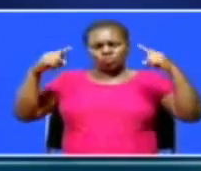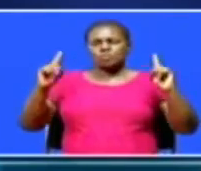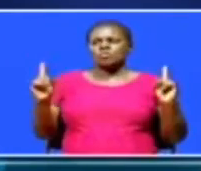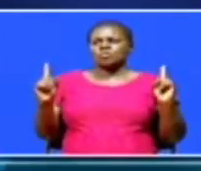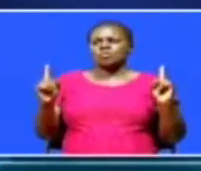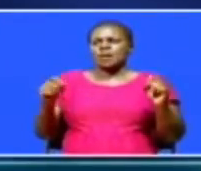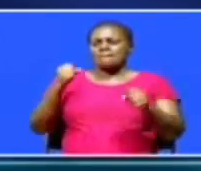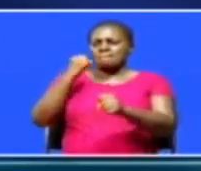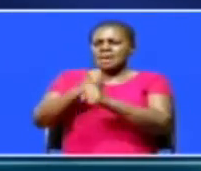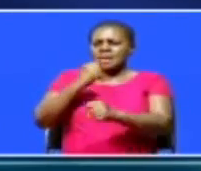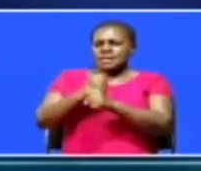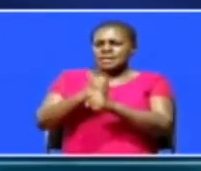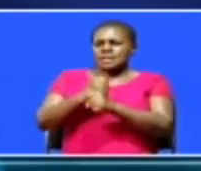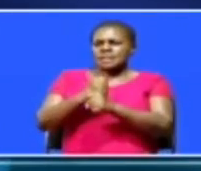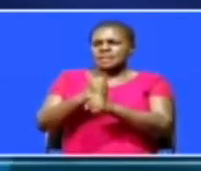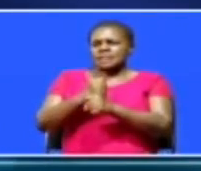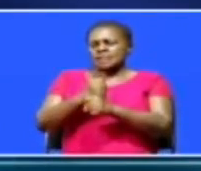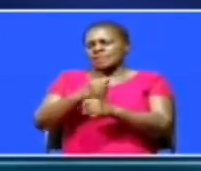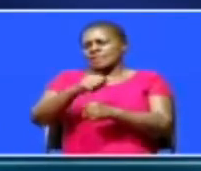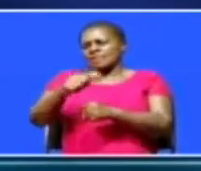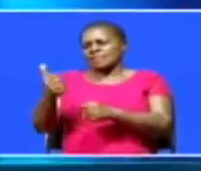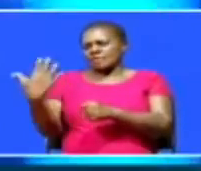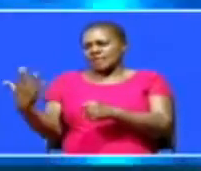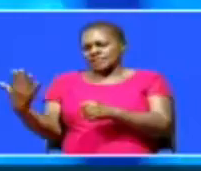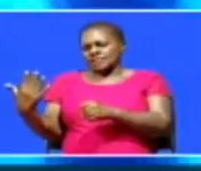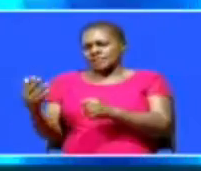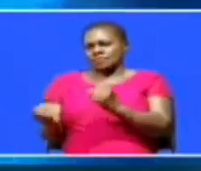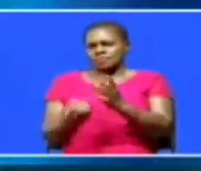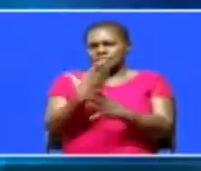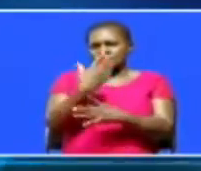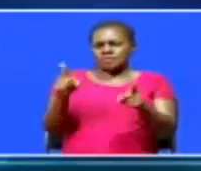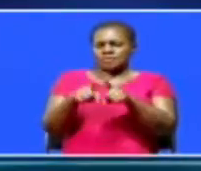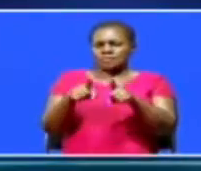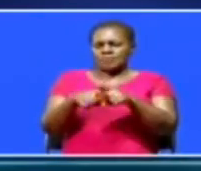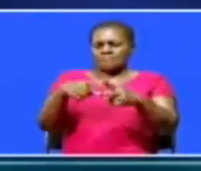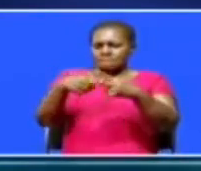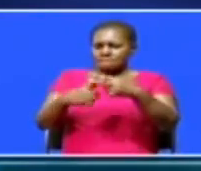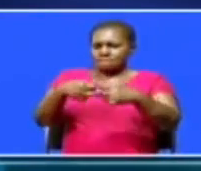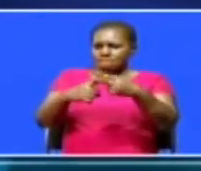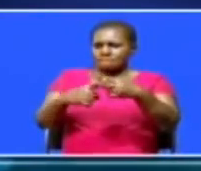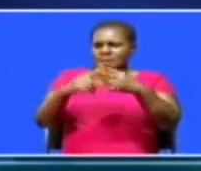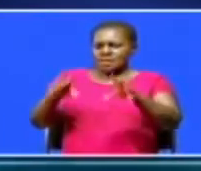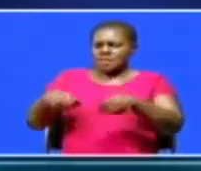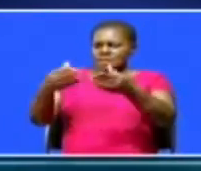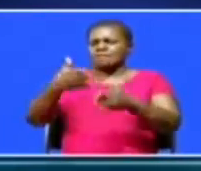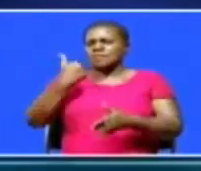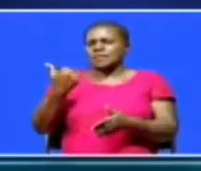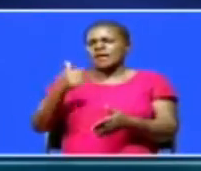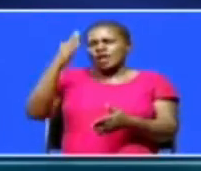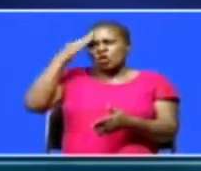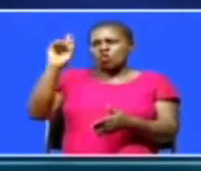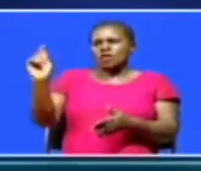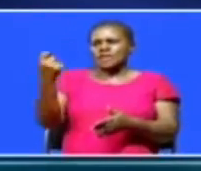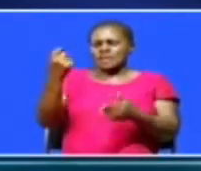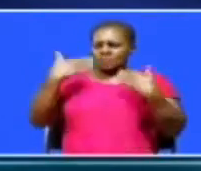in manufacturing and the other fields of production, including assembly, and therefore give it the best. I know Kenyans.